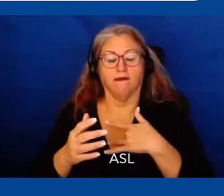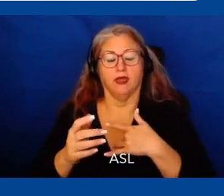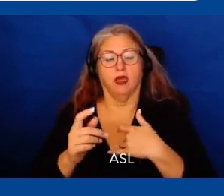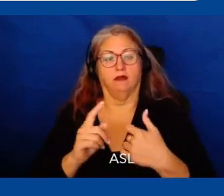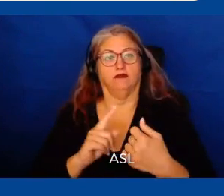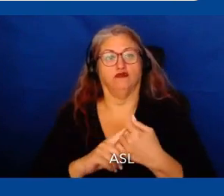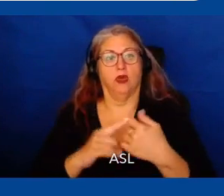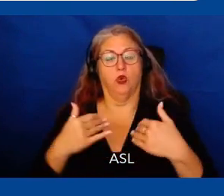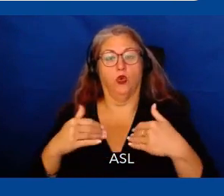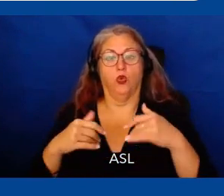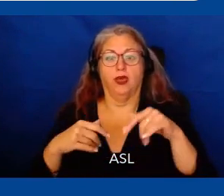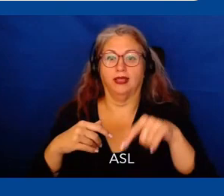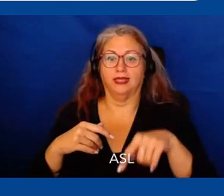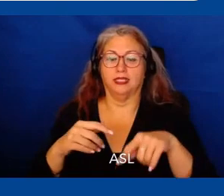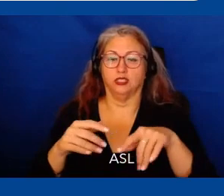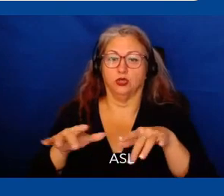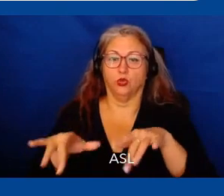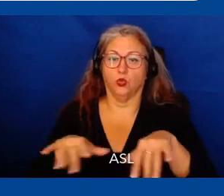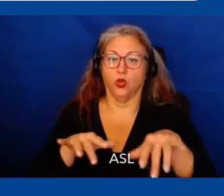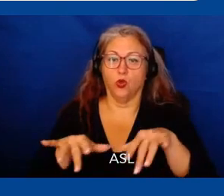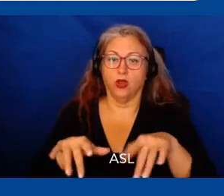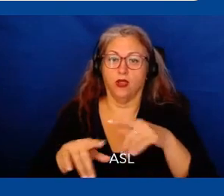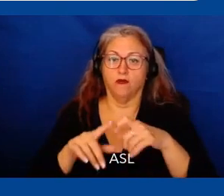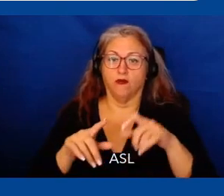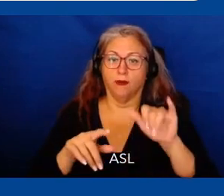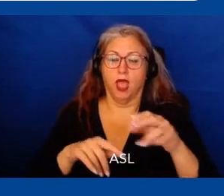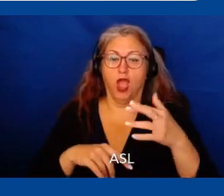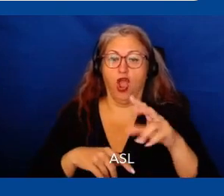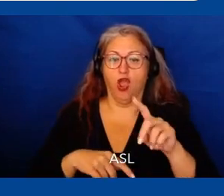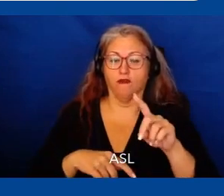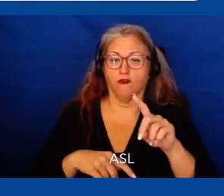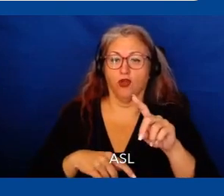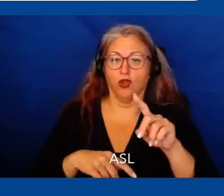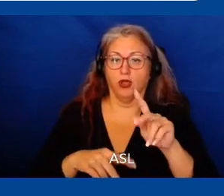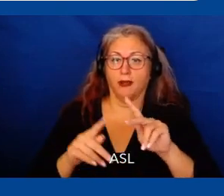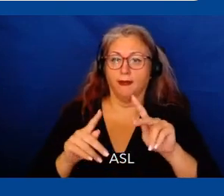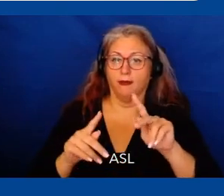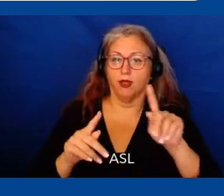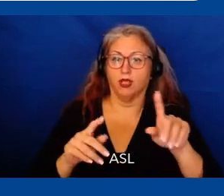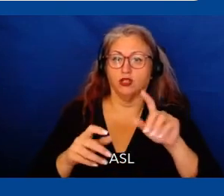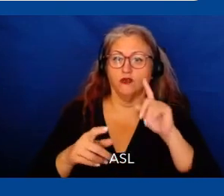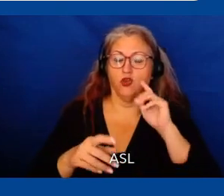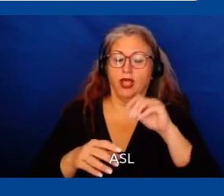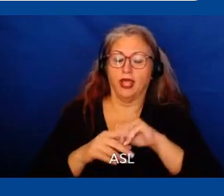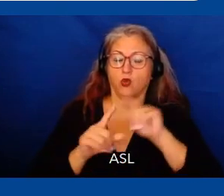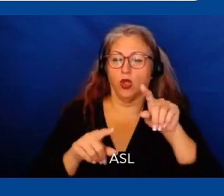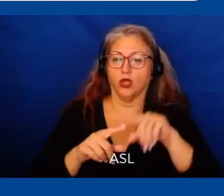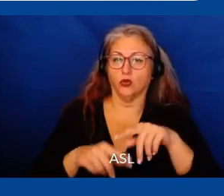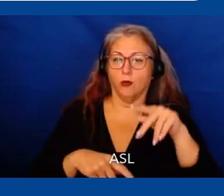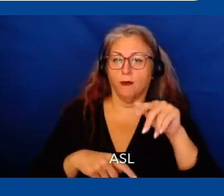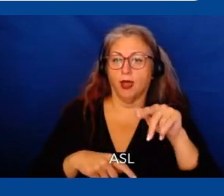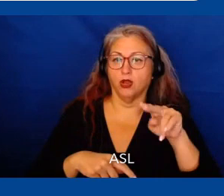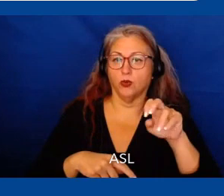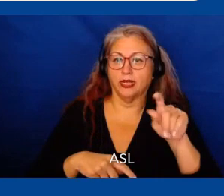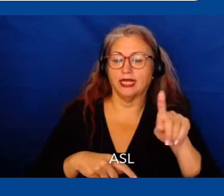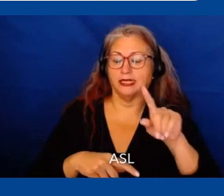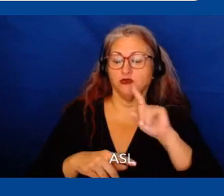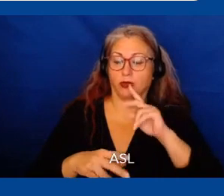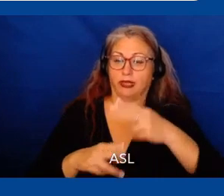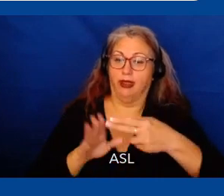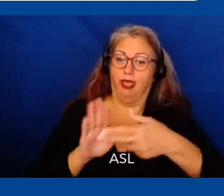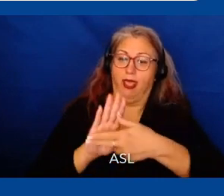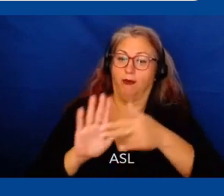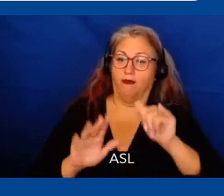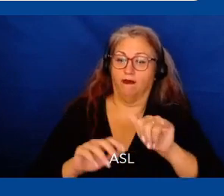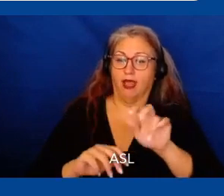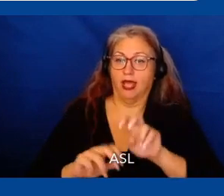fact that it's recorded by the Harvard Peabody expedition to Netherlands, New Guinea. So that's the official name of the expedition